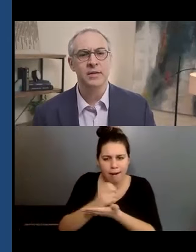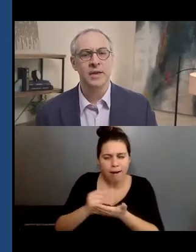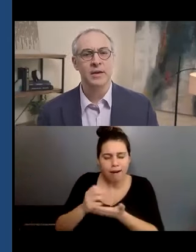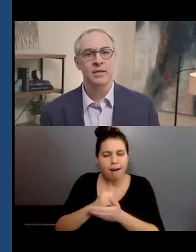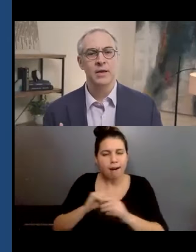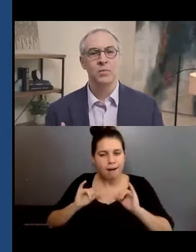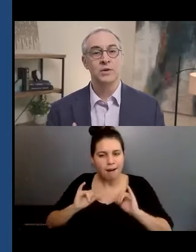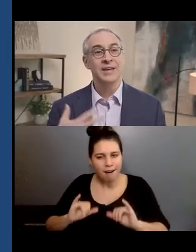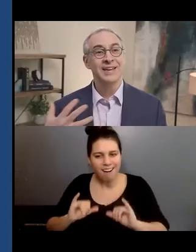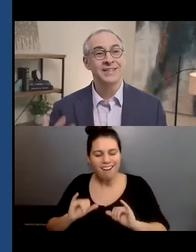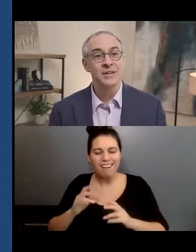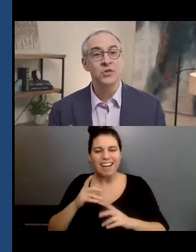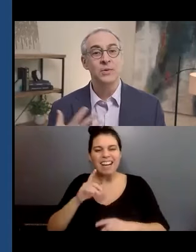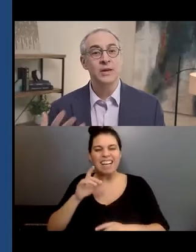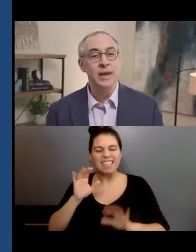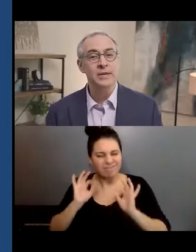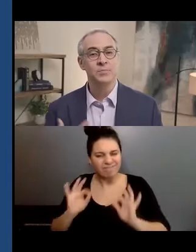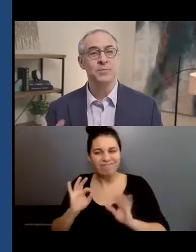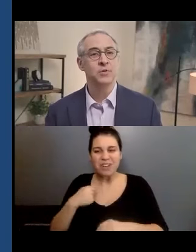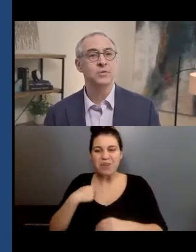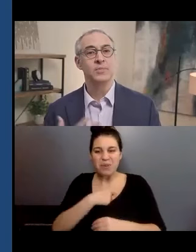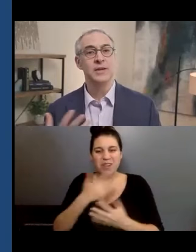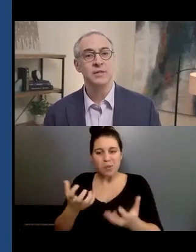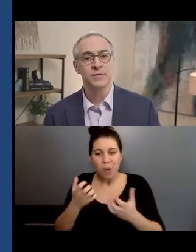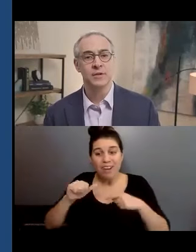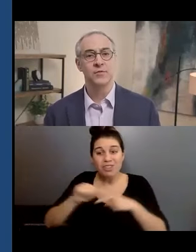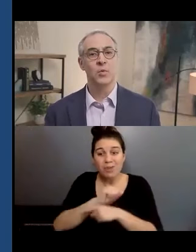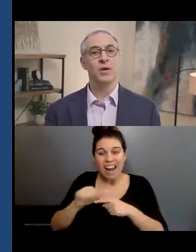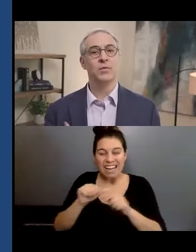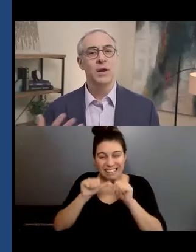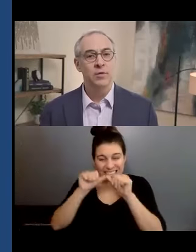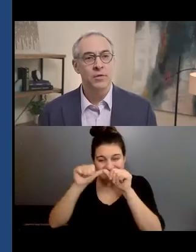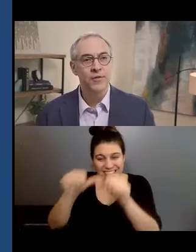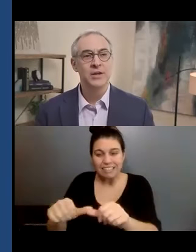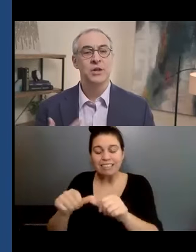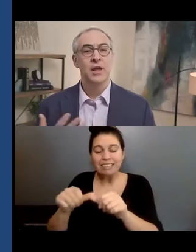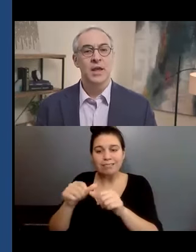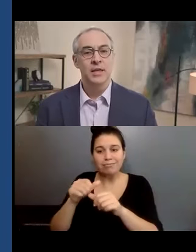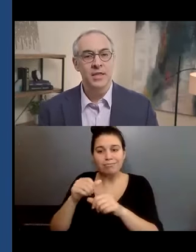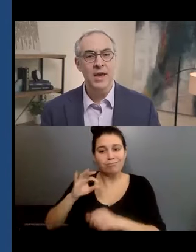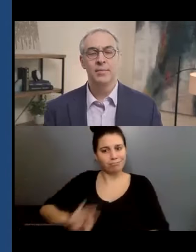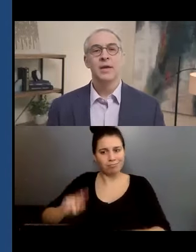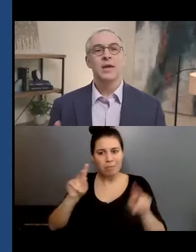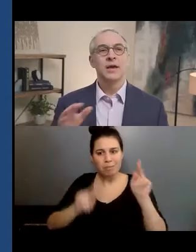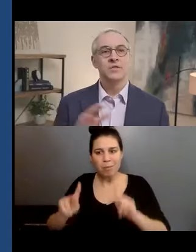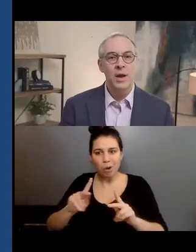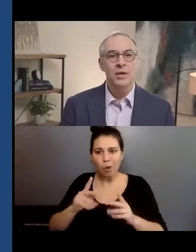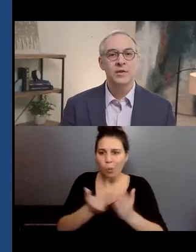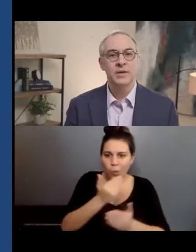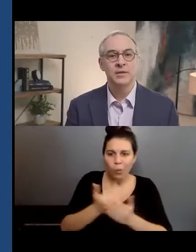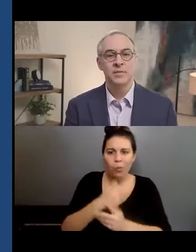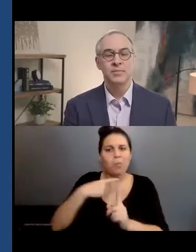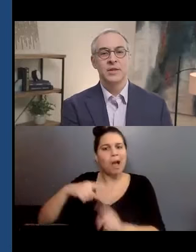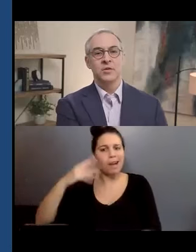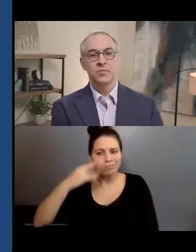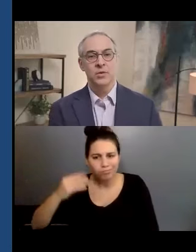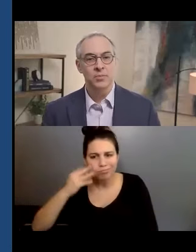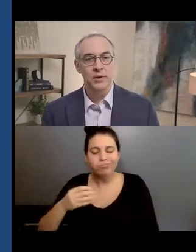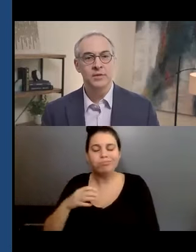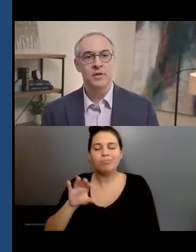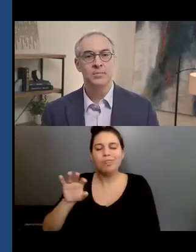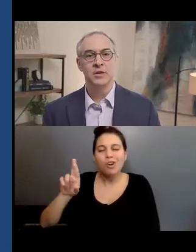training that would continue to engage people who have been in the field for a while, refresh them, as well as being something that